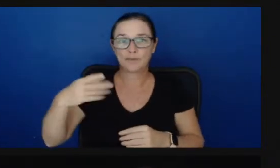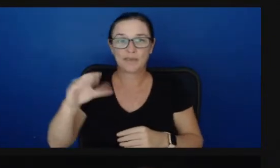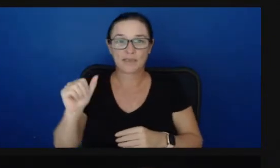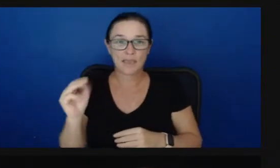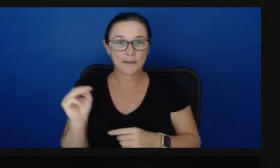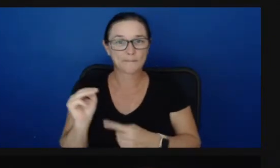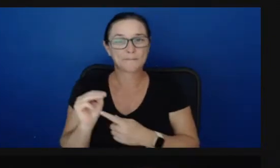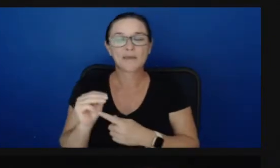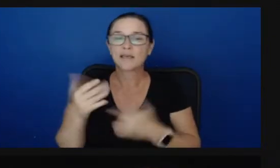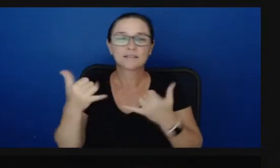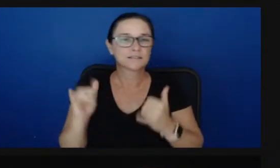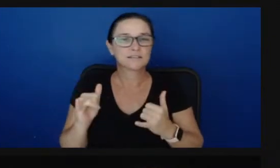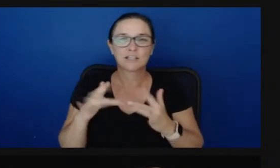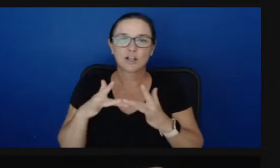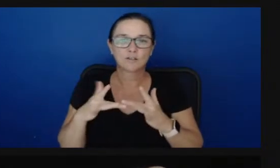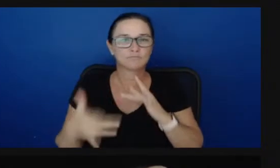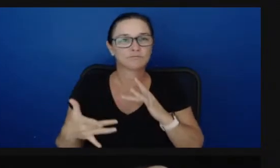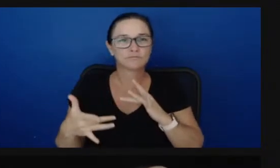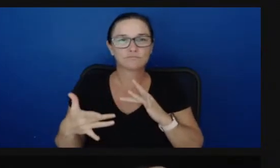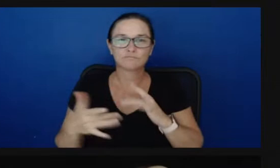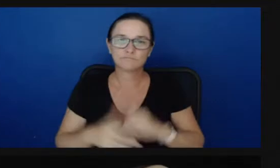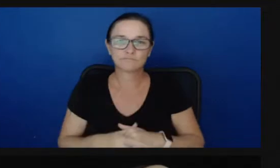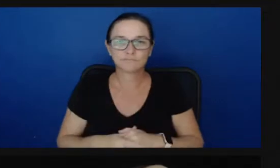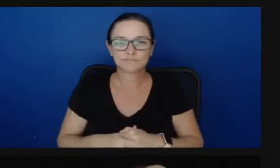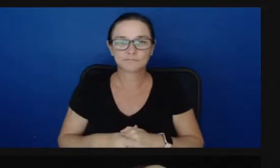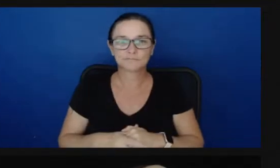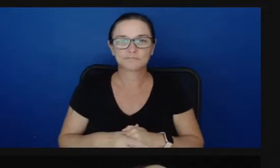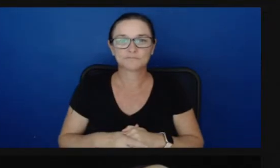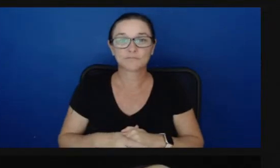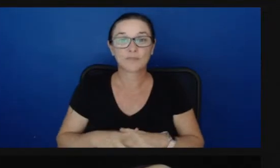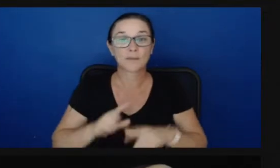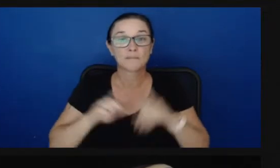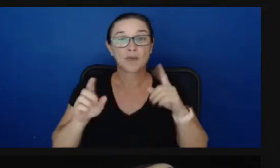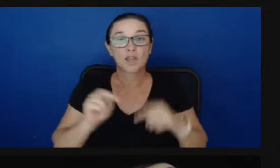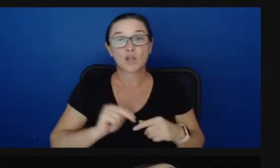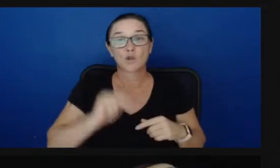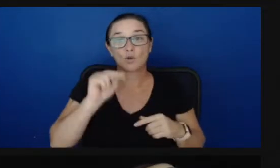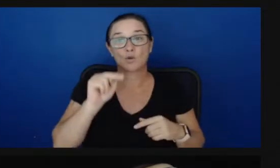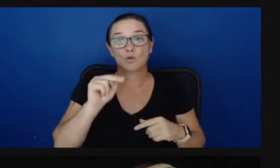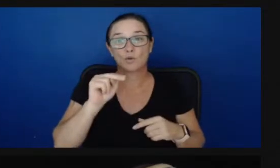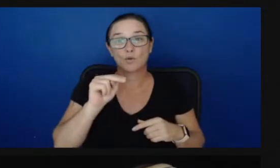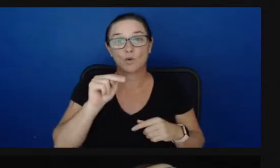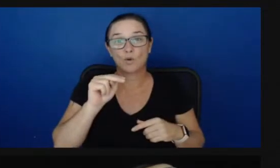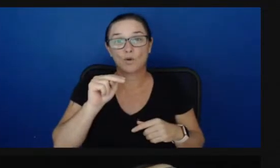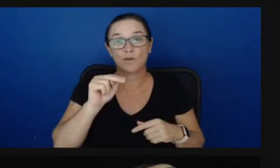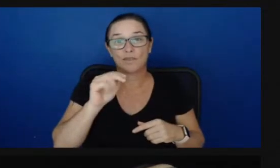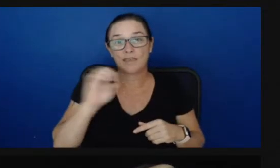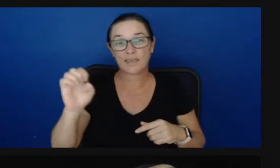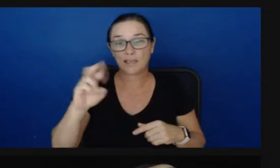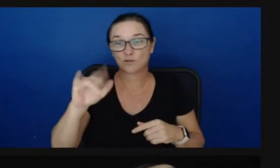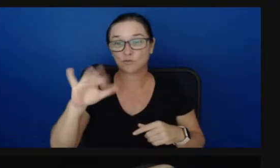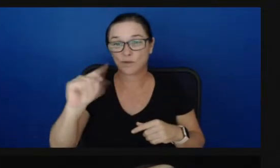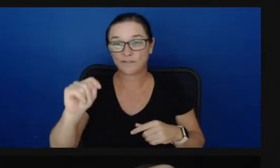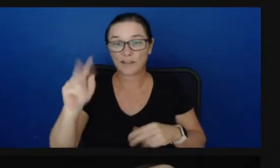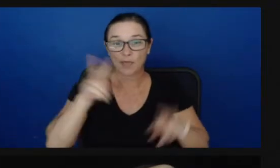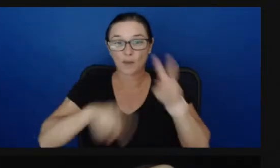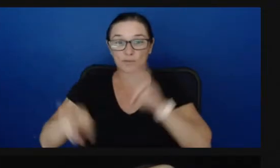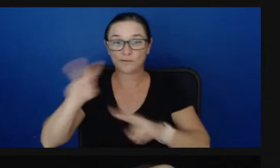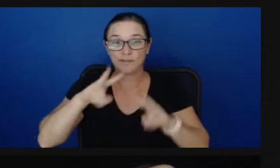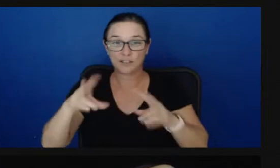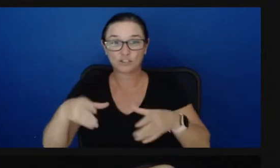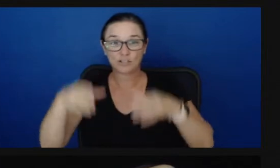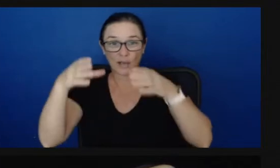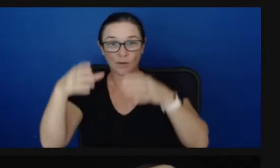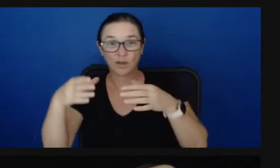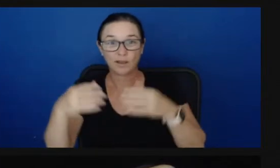still offline, October last year. But in the Northeast Rift, at the HV observation tower, this one is right now in the